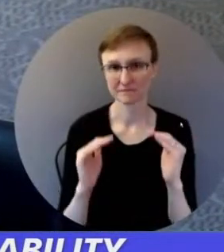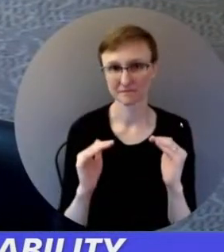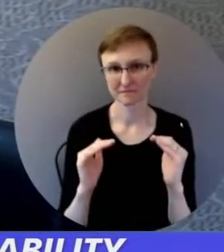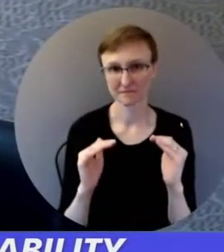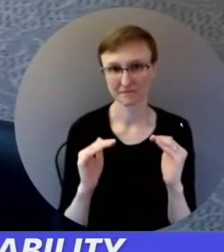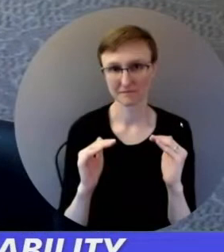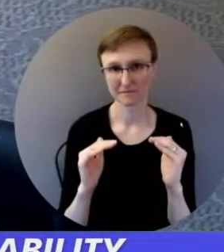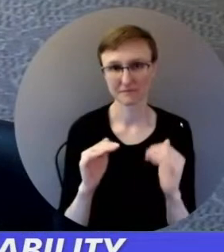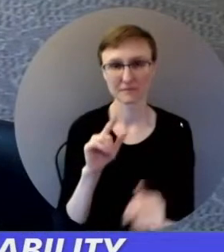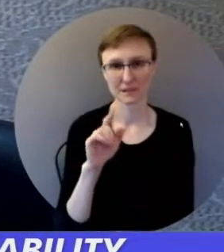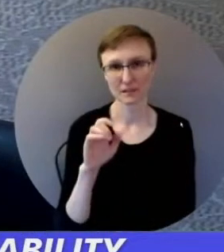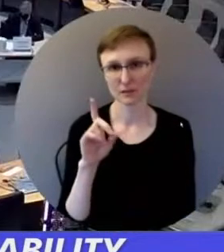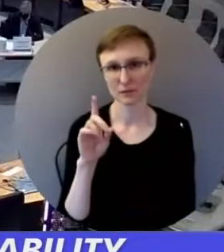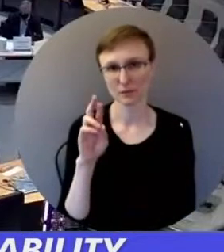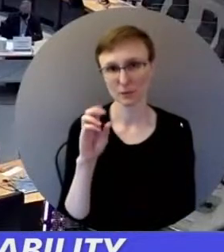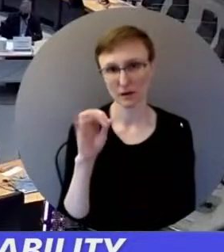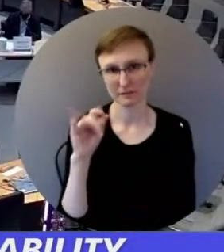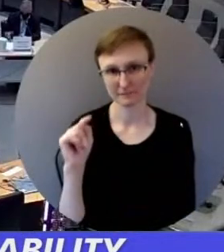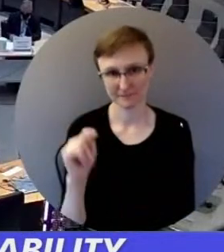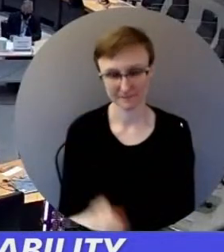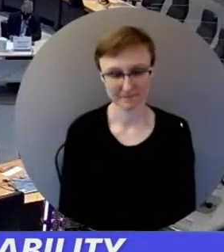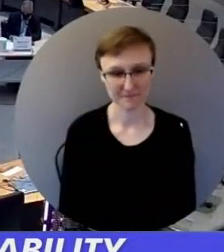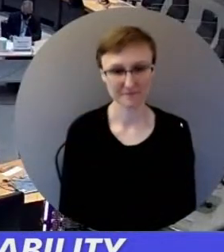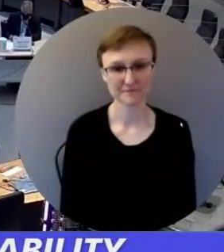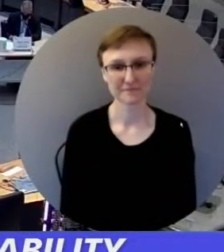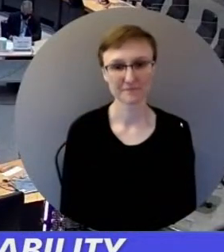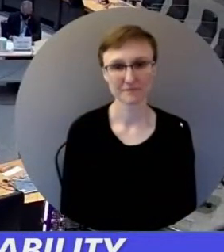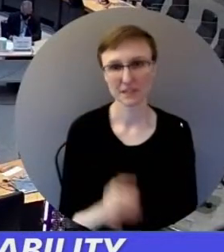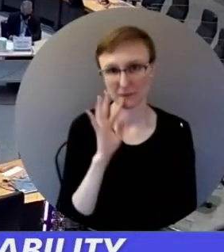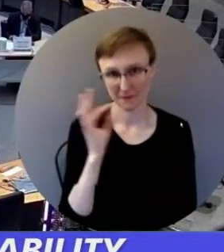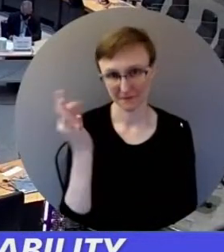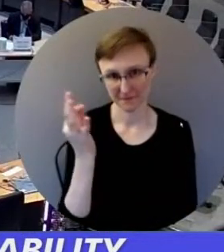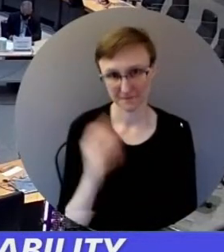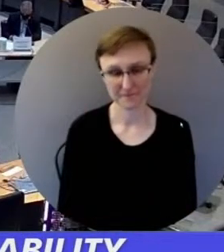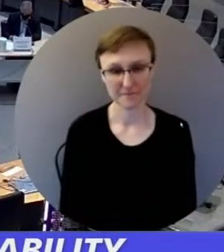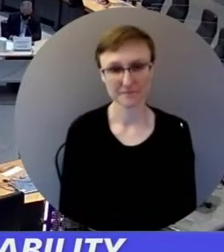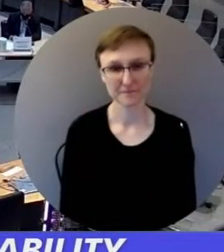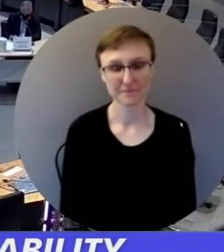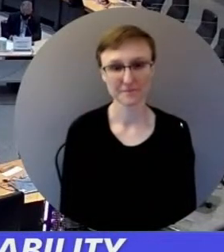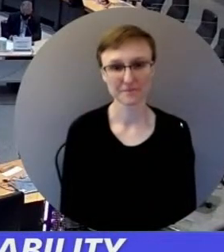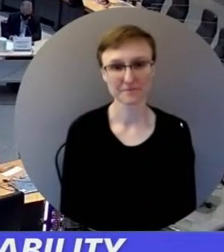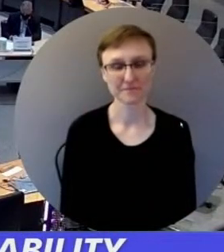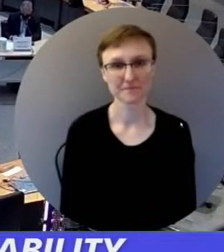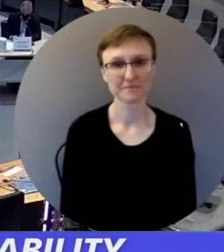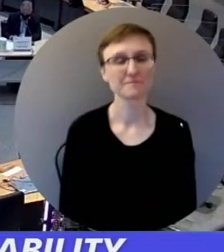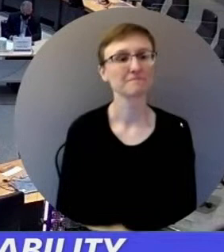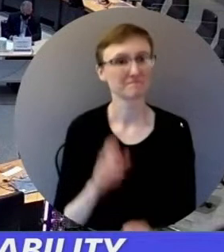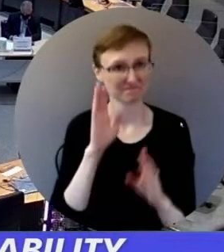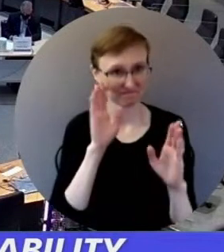Droit. Hello, everyone. A little bit like my colleague earlier today,